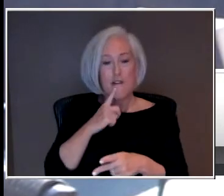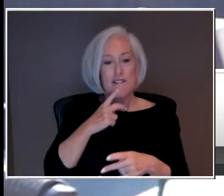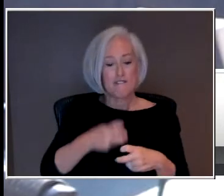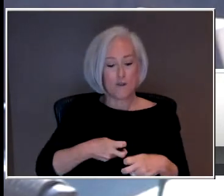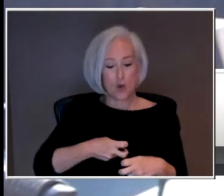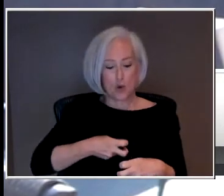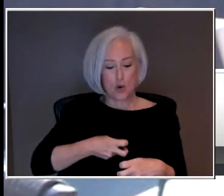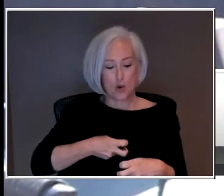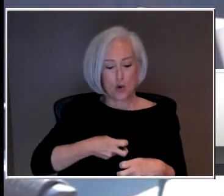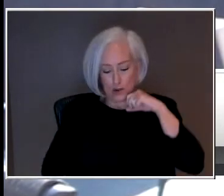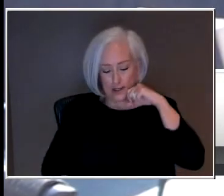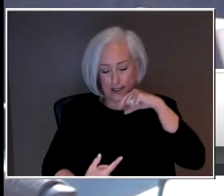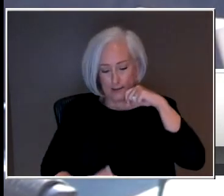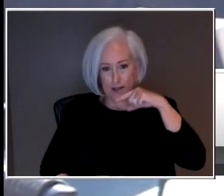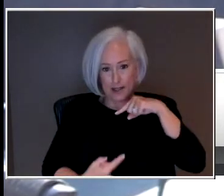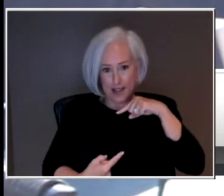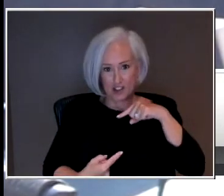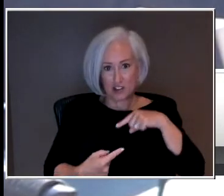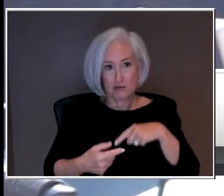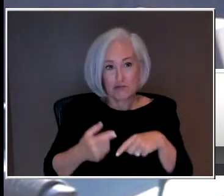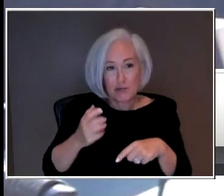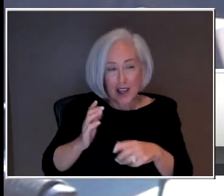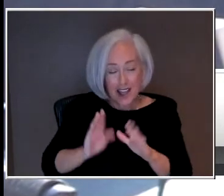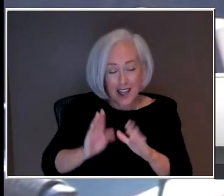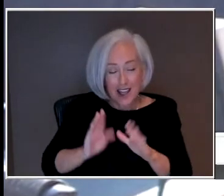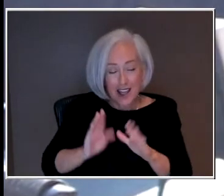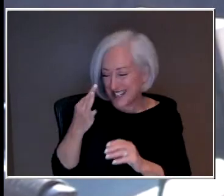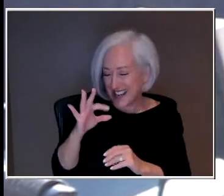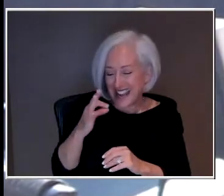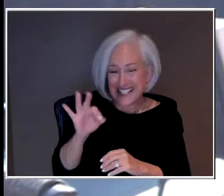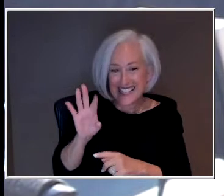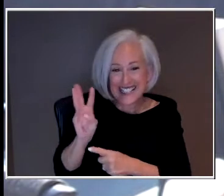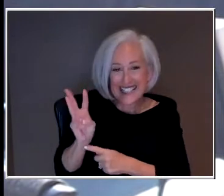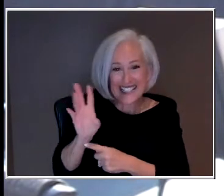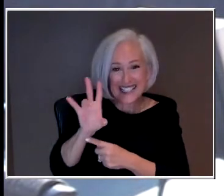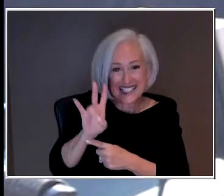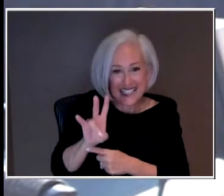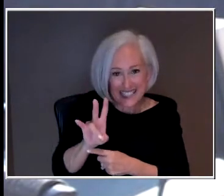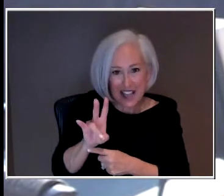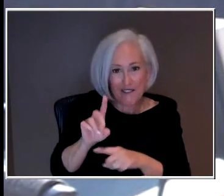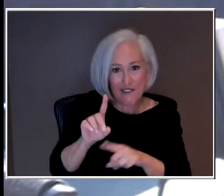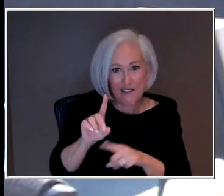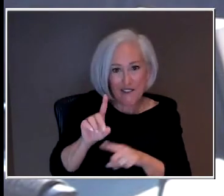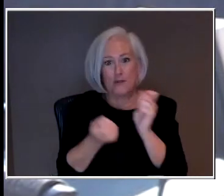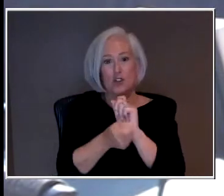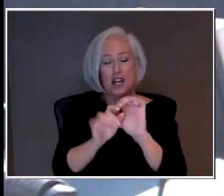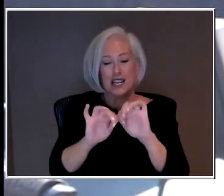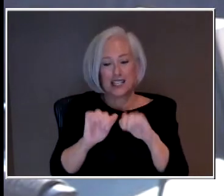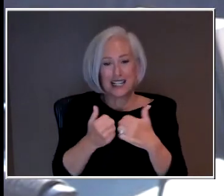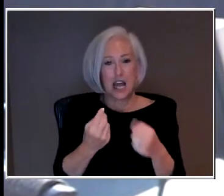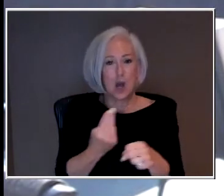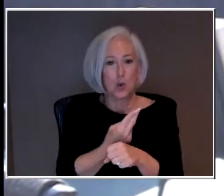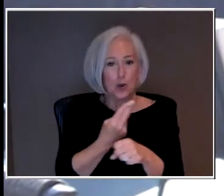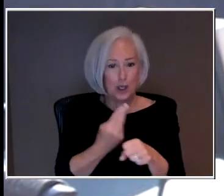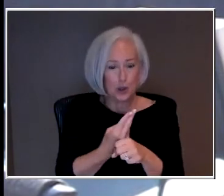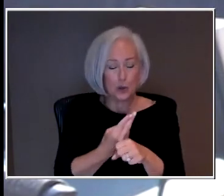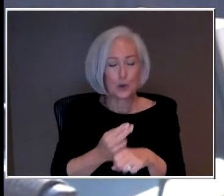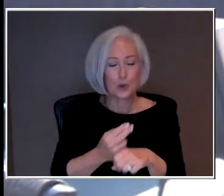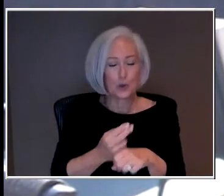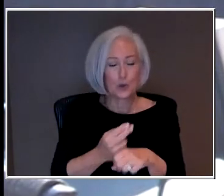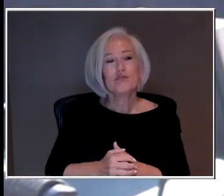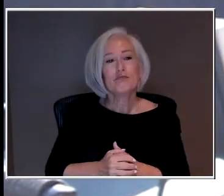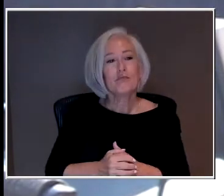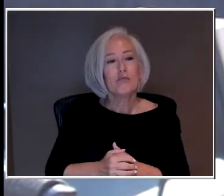around since 1967. They've just gone a renaissance in how we use them. I think probably the biggest way about this is that it